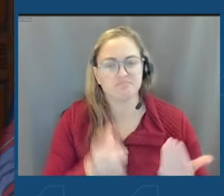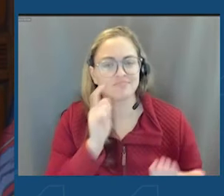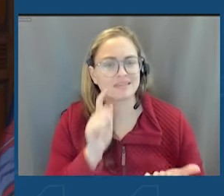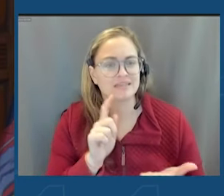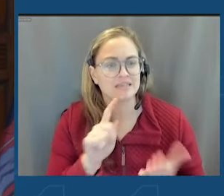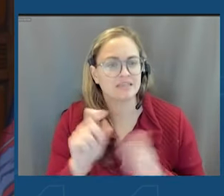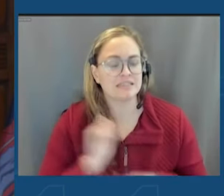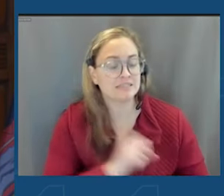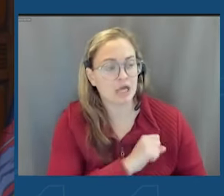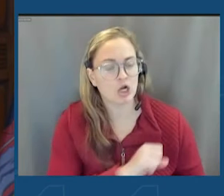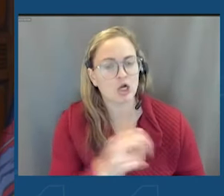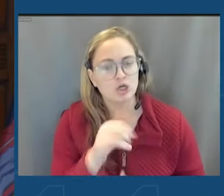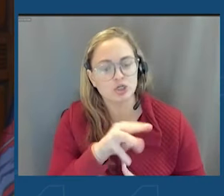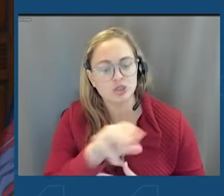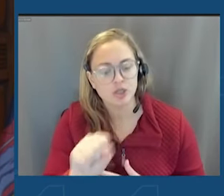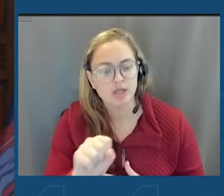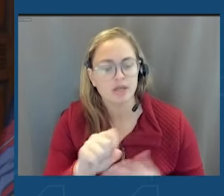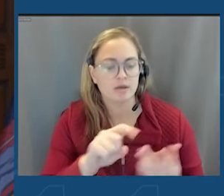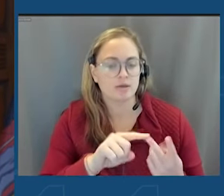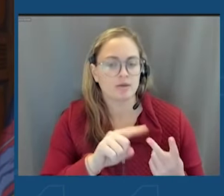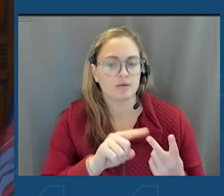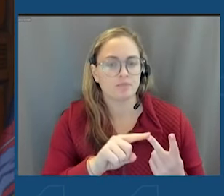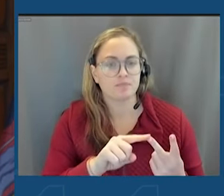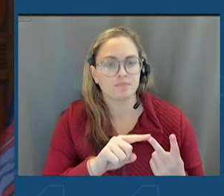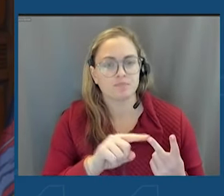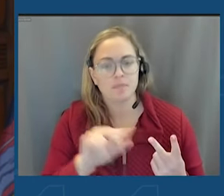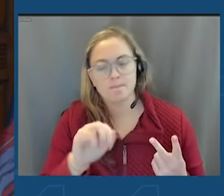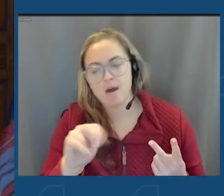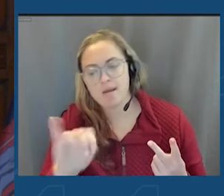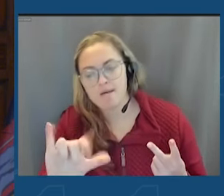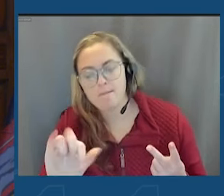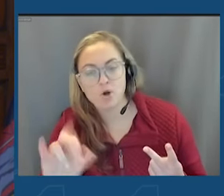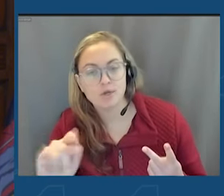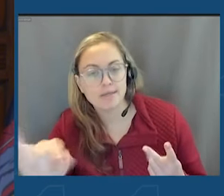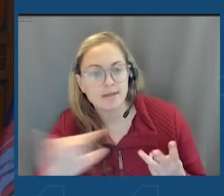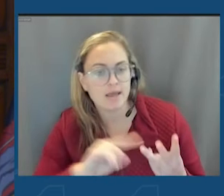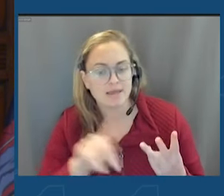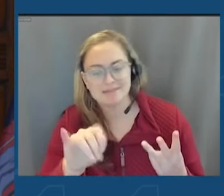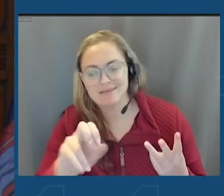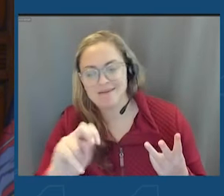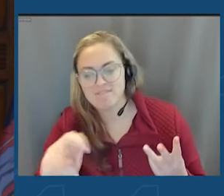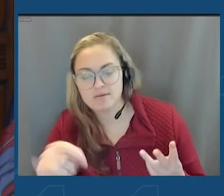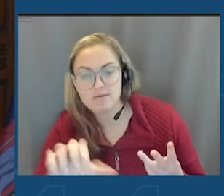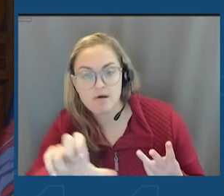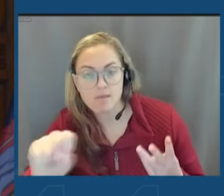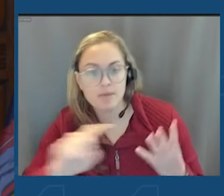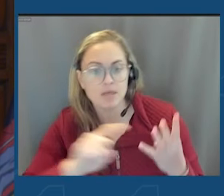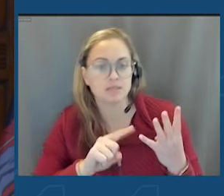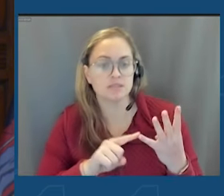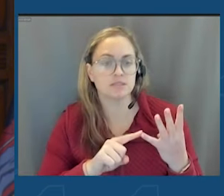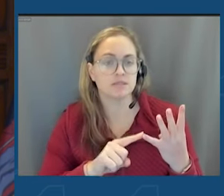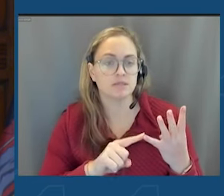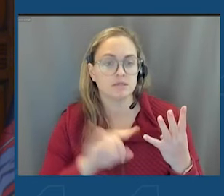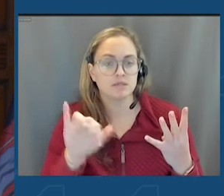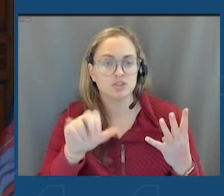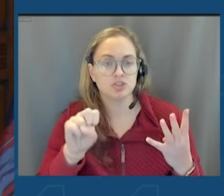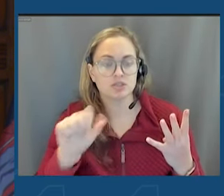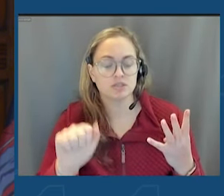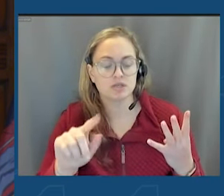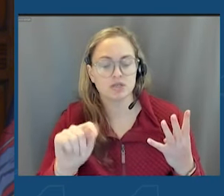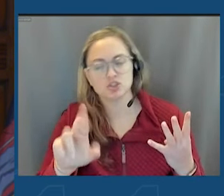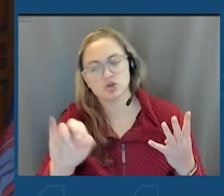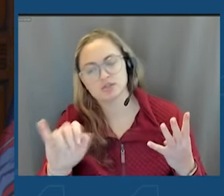us, Senator Monica Martinez, Senator Kevin Thomas, State Senator Jessica Scarcella